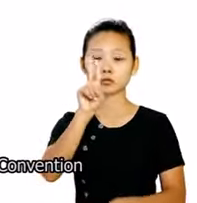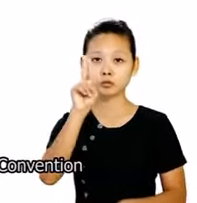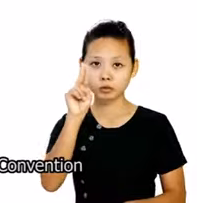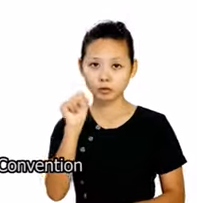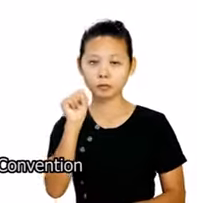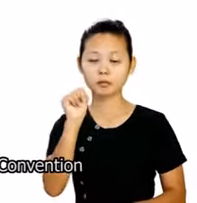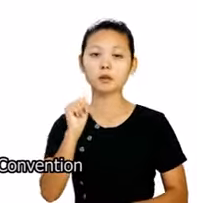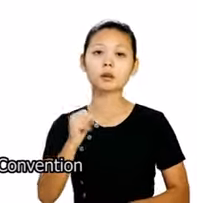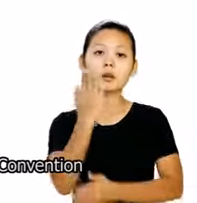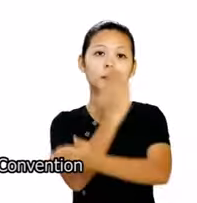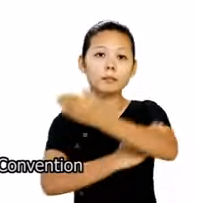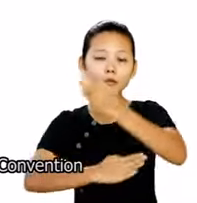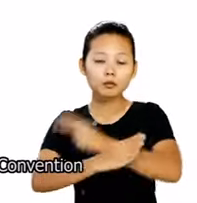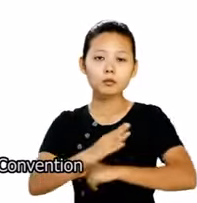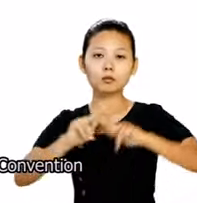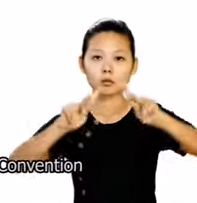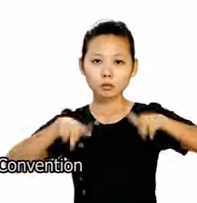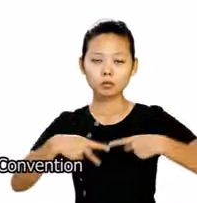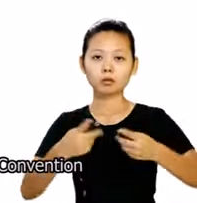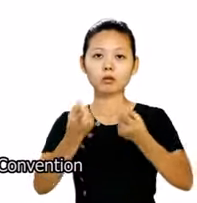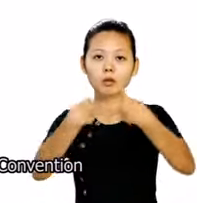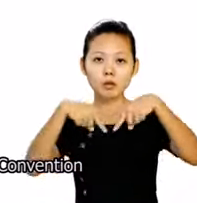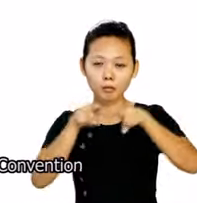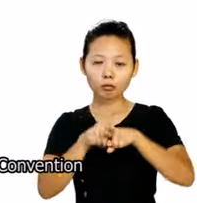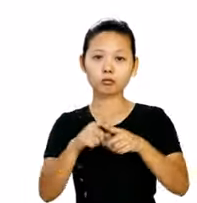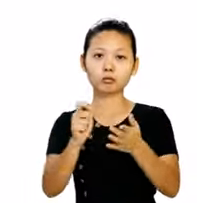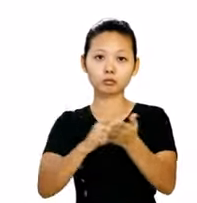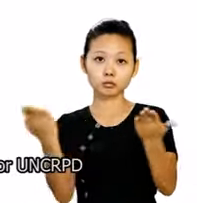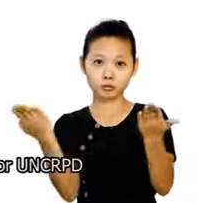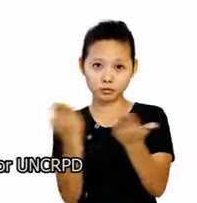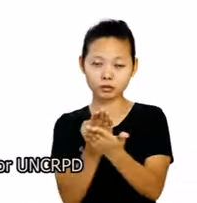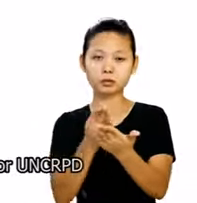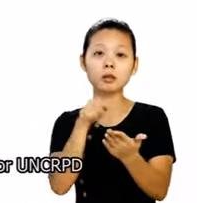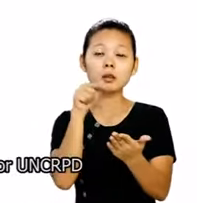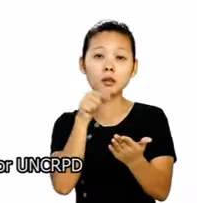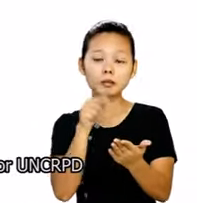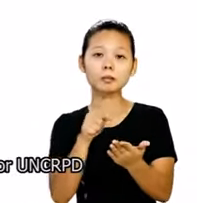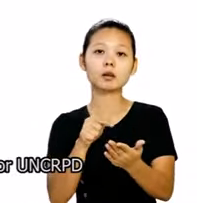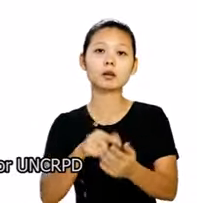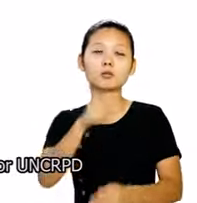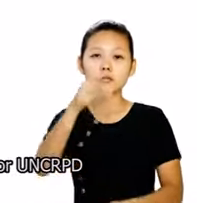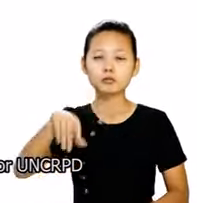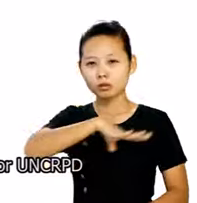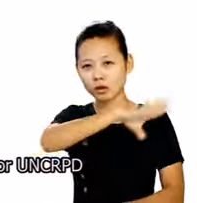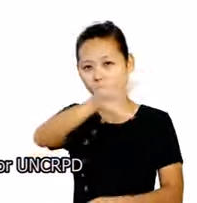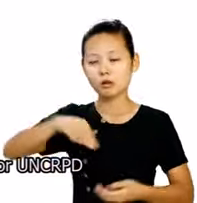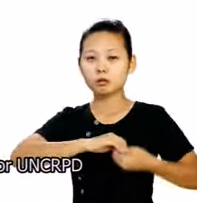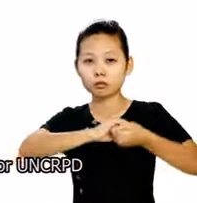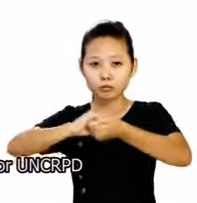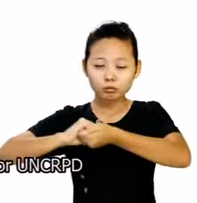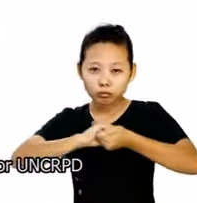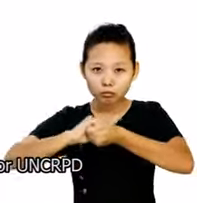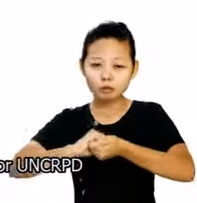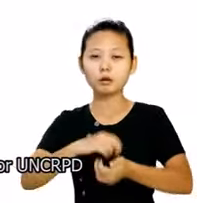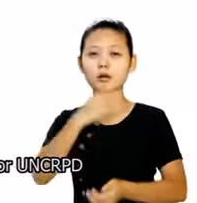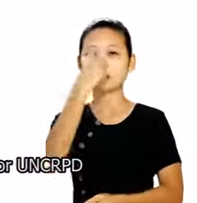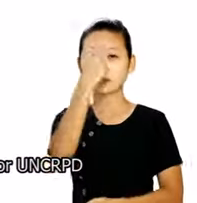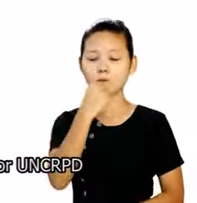Inclusion lies at the heart of the United Nations Convention on the Rights of Persons with Disabilities,